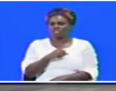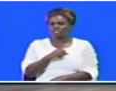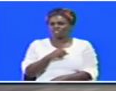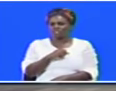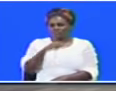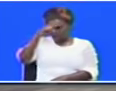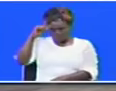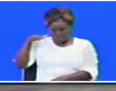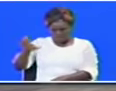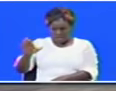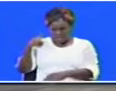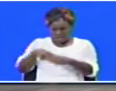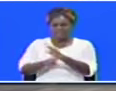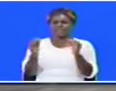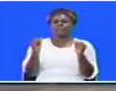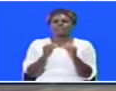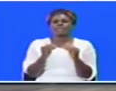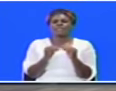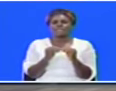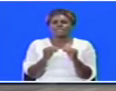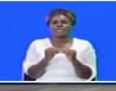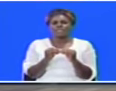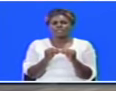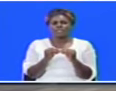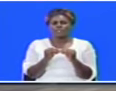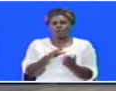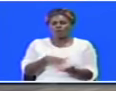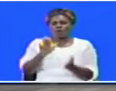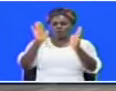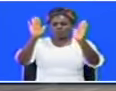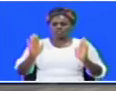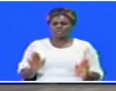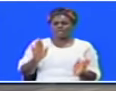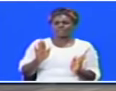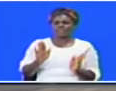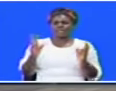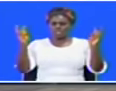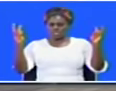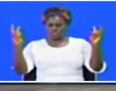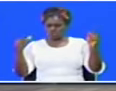away because she had to rush inside there to take care of more pressing matters. As I said, this is a crisis meeting.